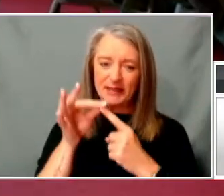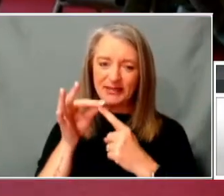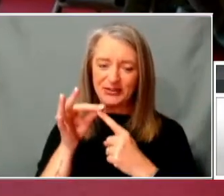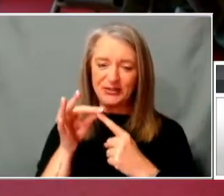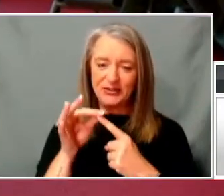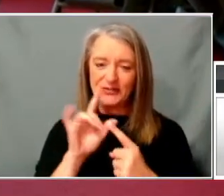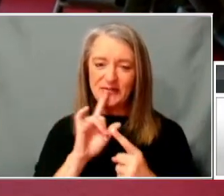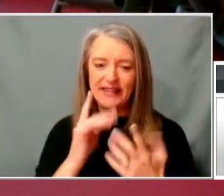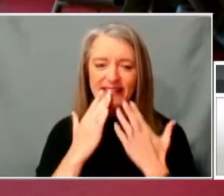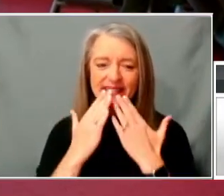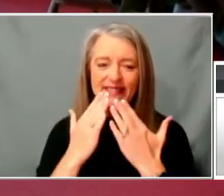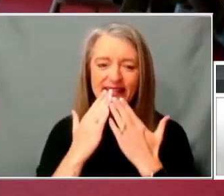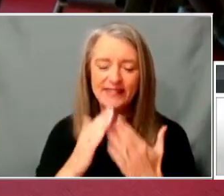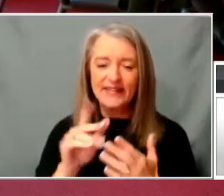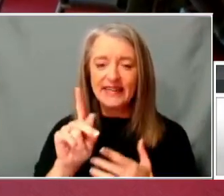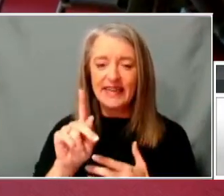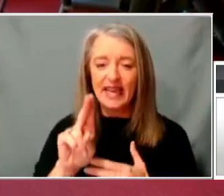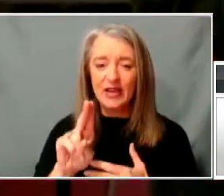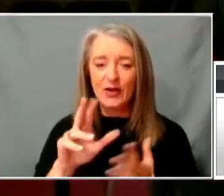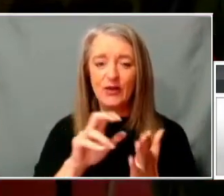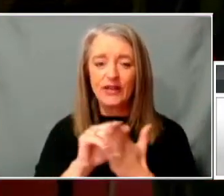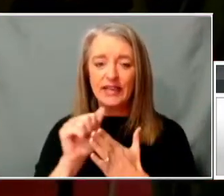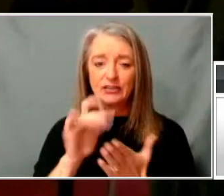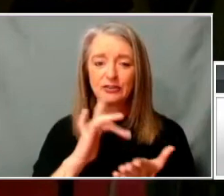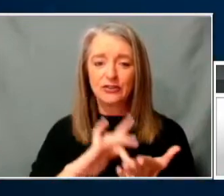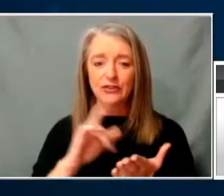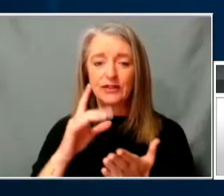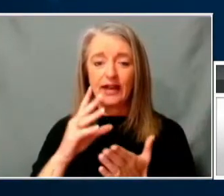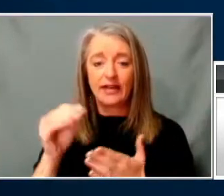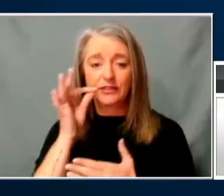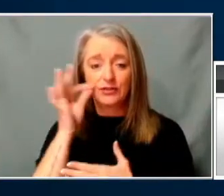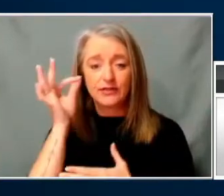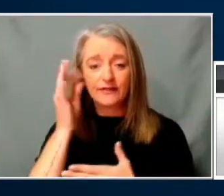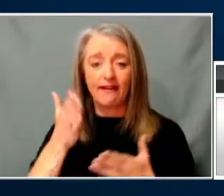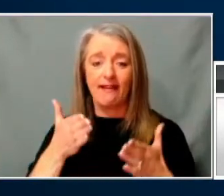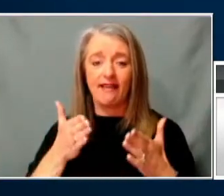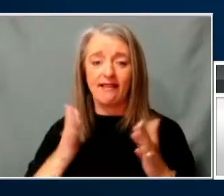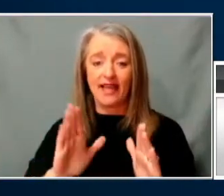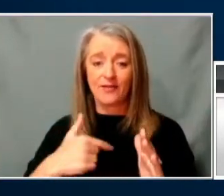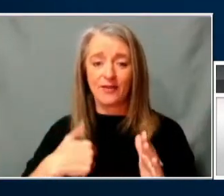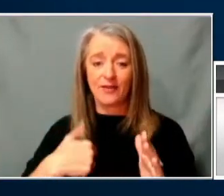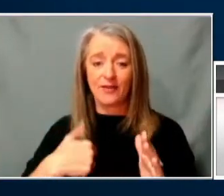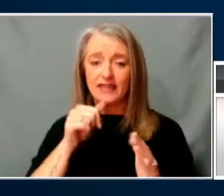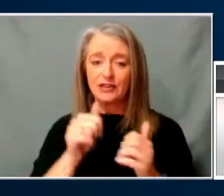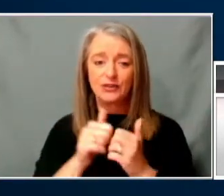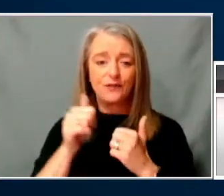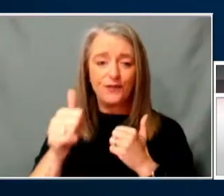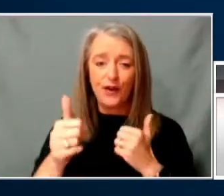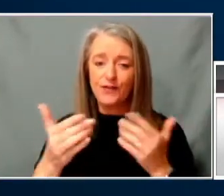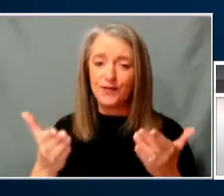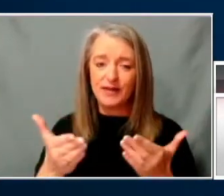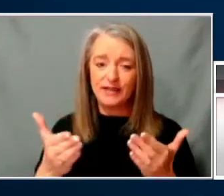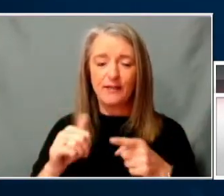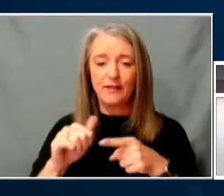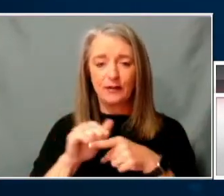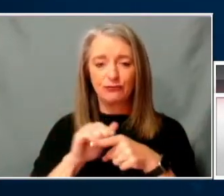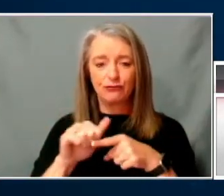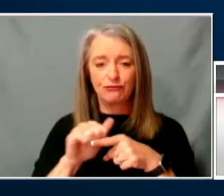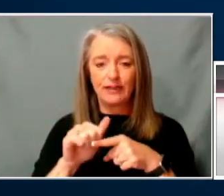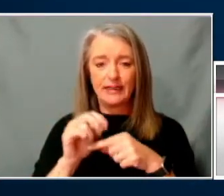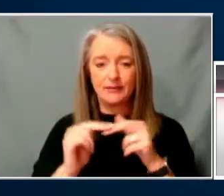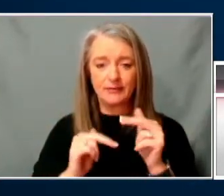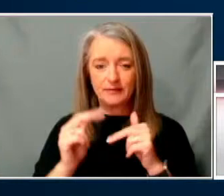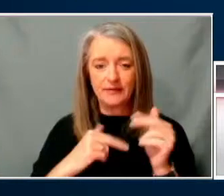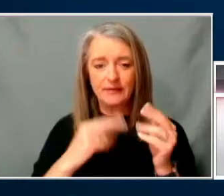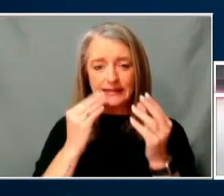to KU Cancer Center and the Chiefs for letting us do that. We were not too far from here. At their training facility, and we got to